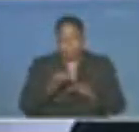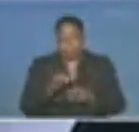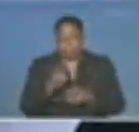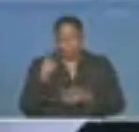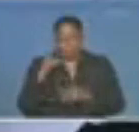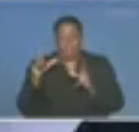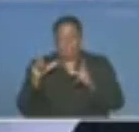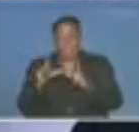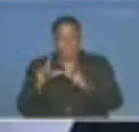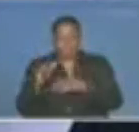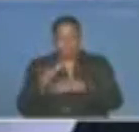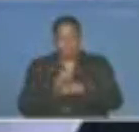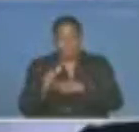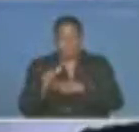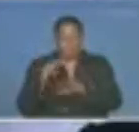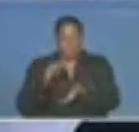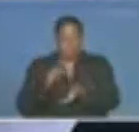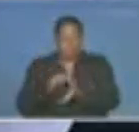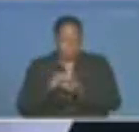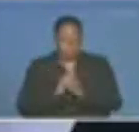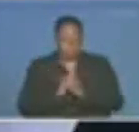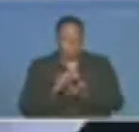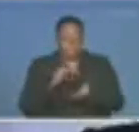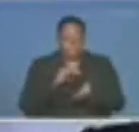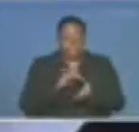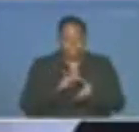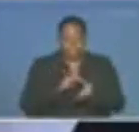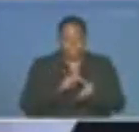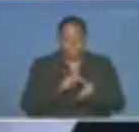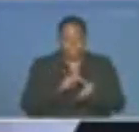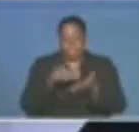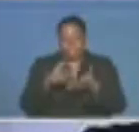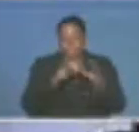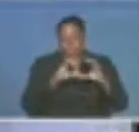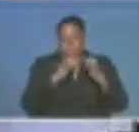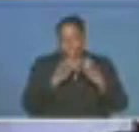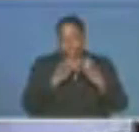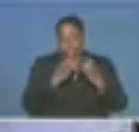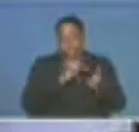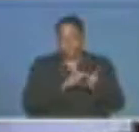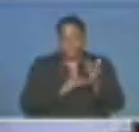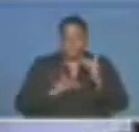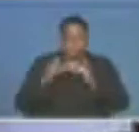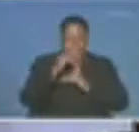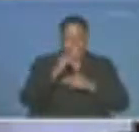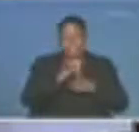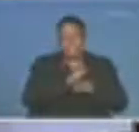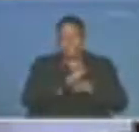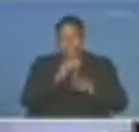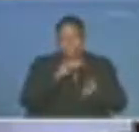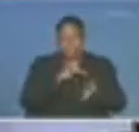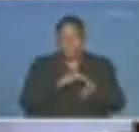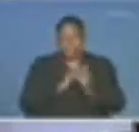as licensed practical nurse, nurse intern, the new category of nurses known as advanced practice nurse,